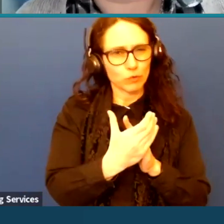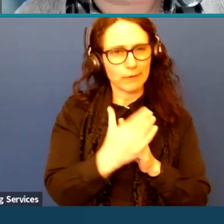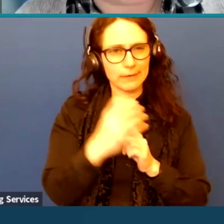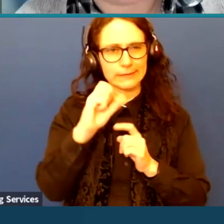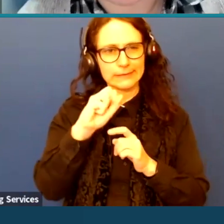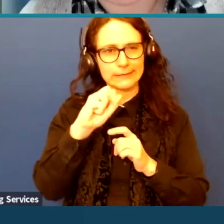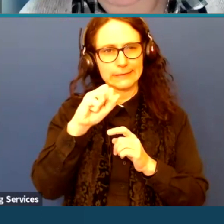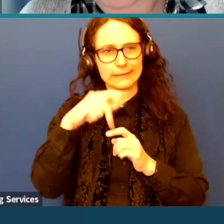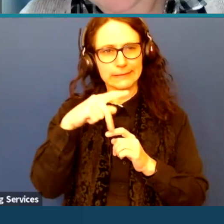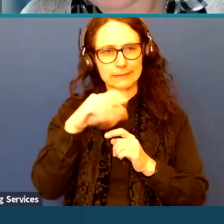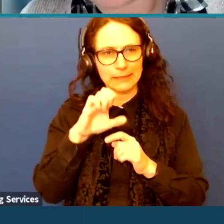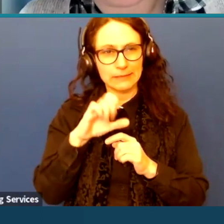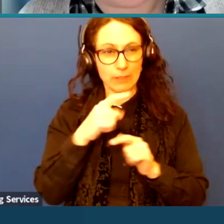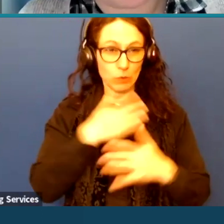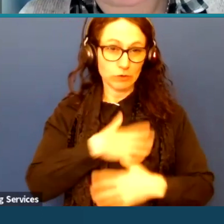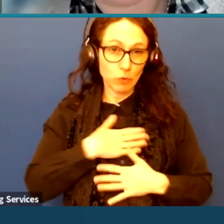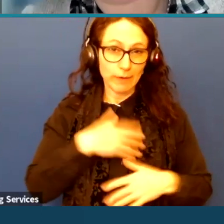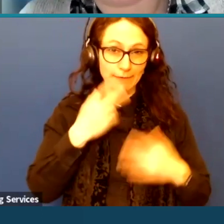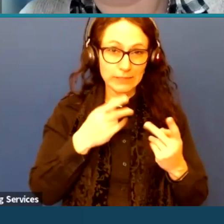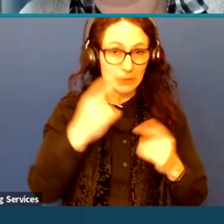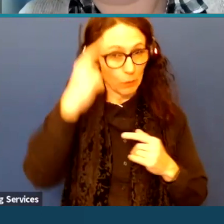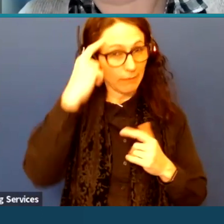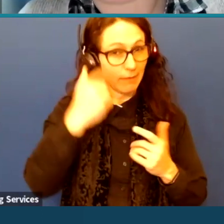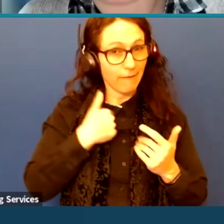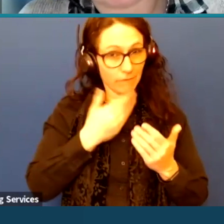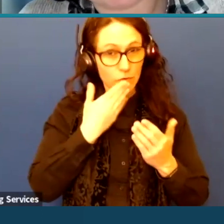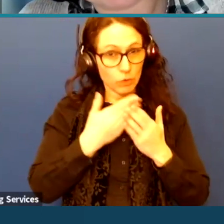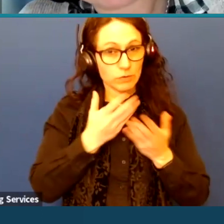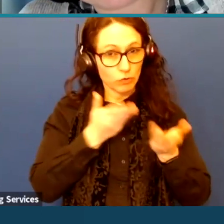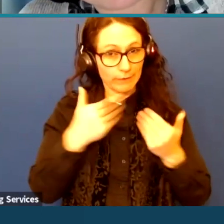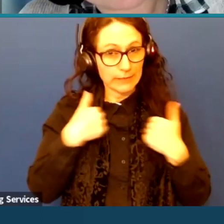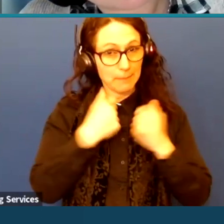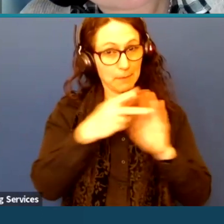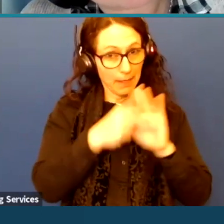enjoy visiting? And would you say that they have a good service animal policy?